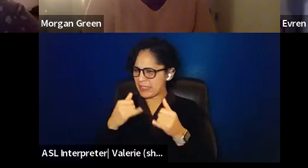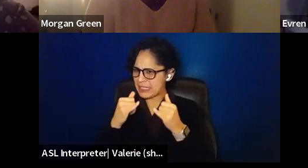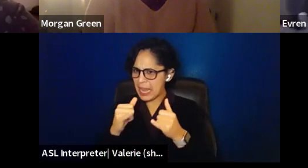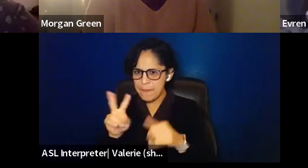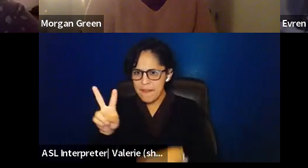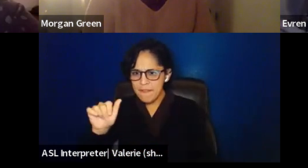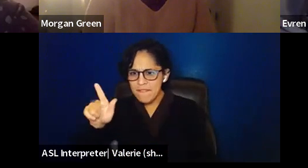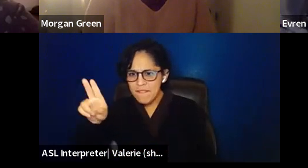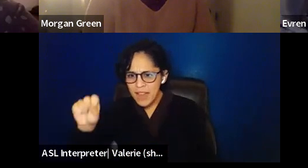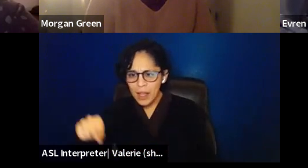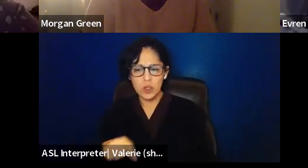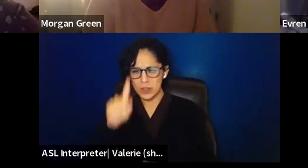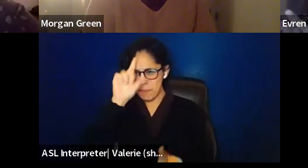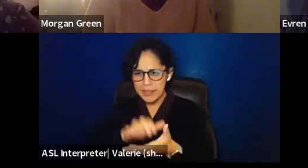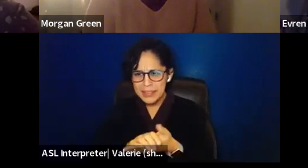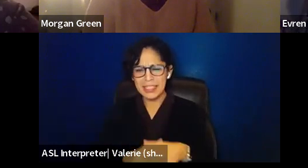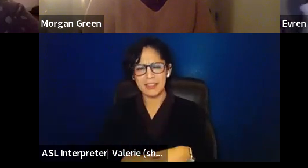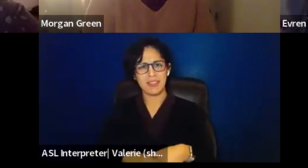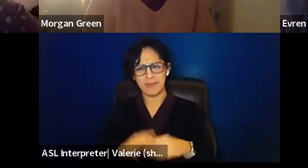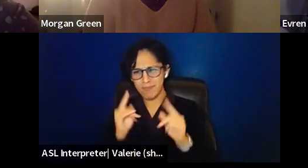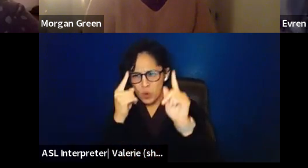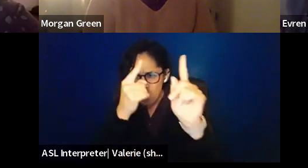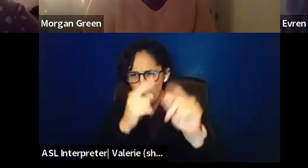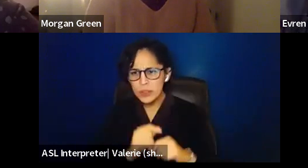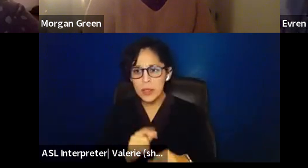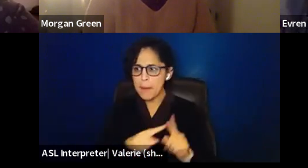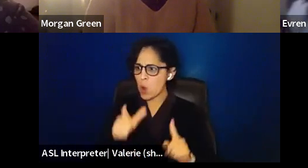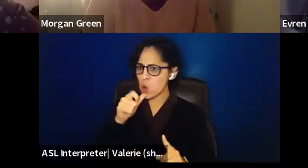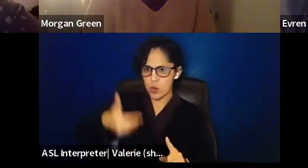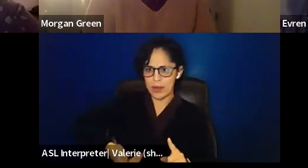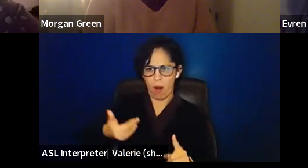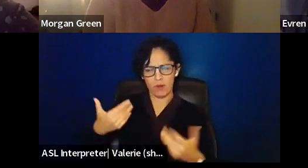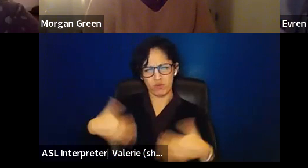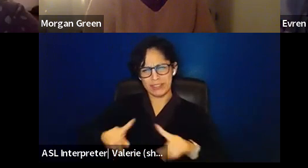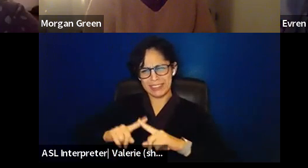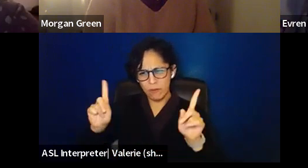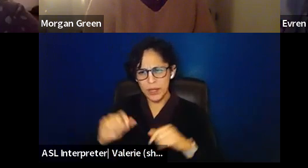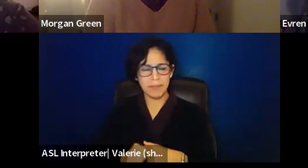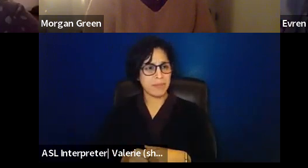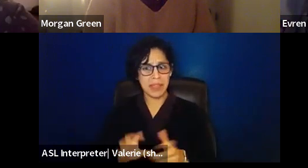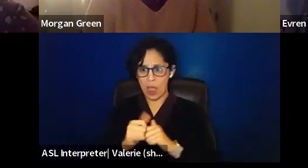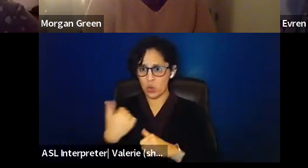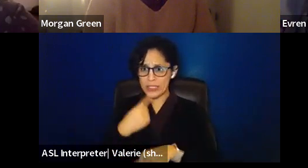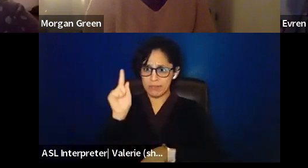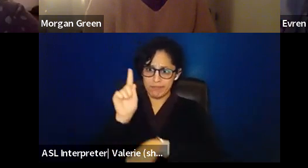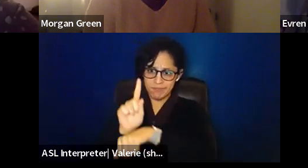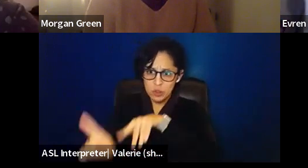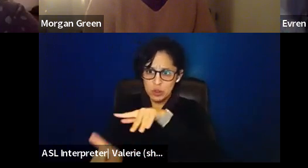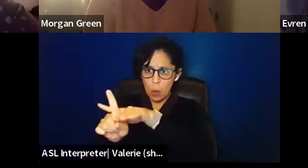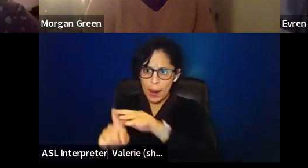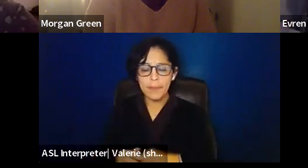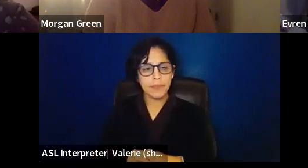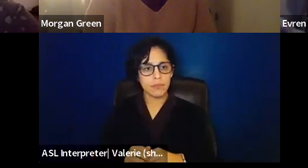are very different people in terms of how we present ourselves, how we lead processes, what